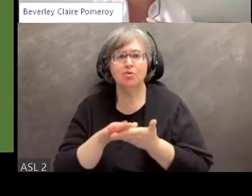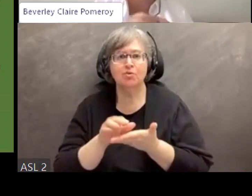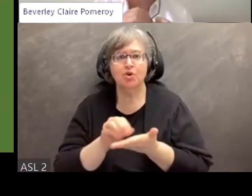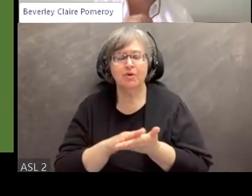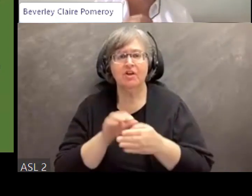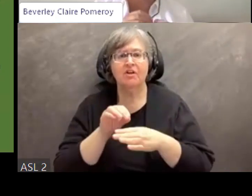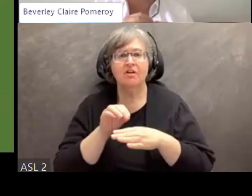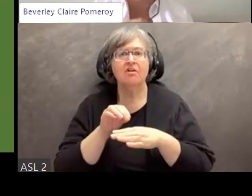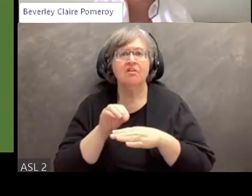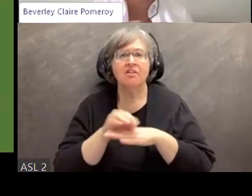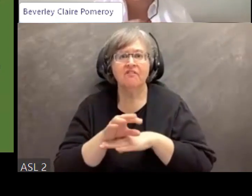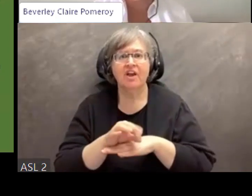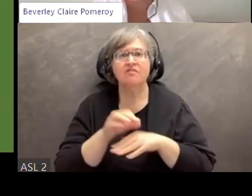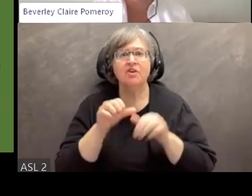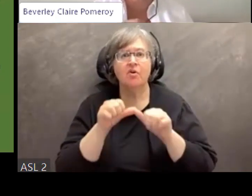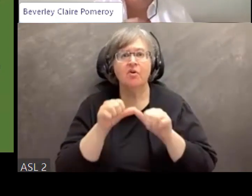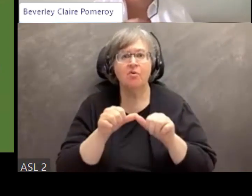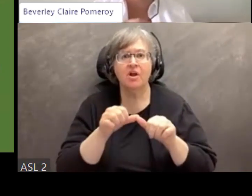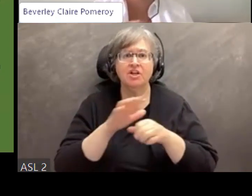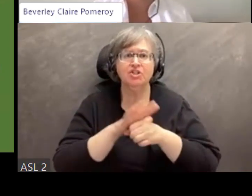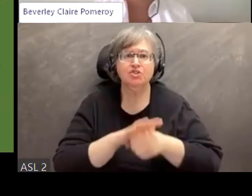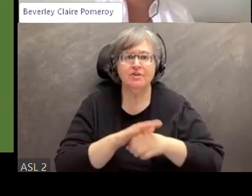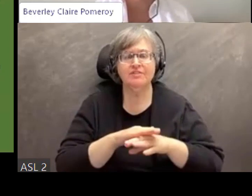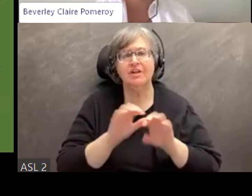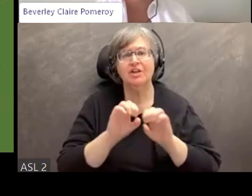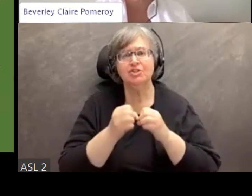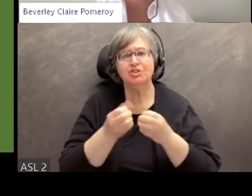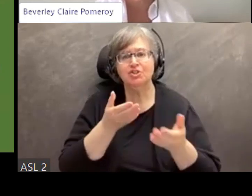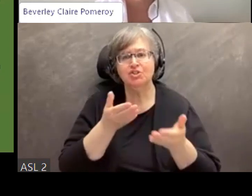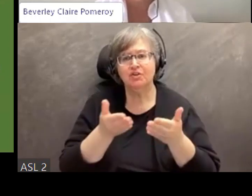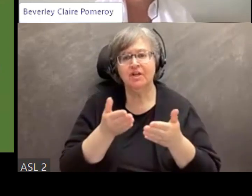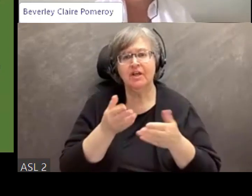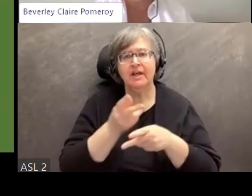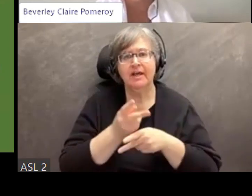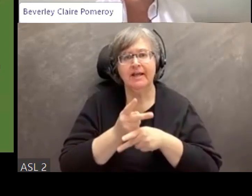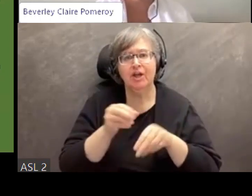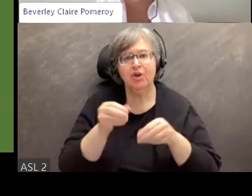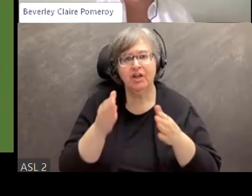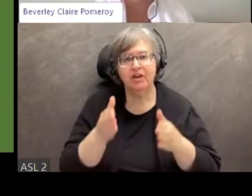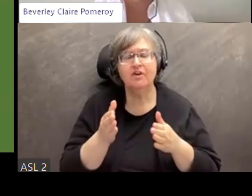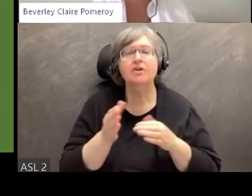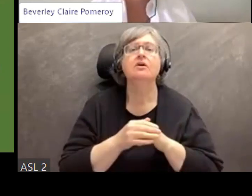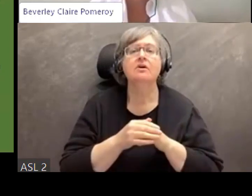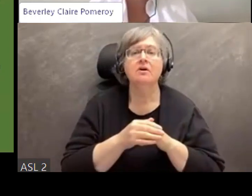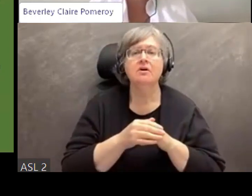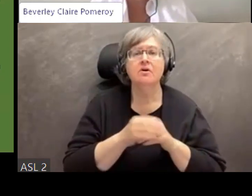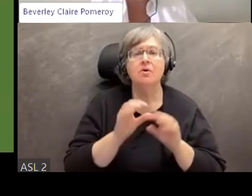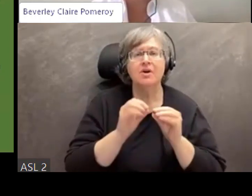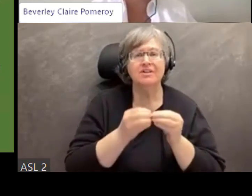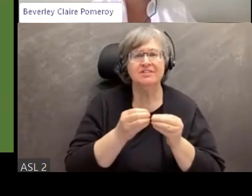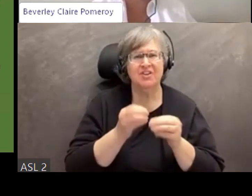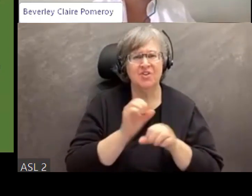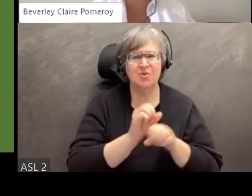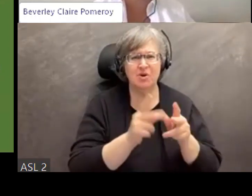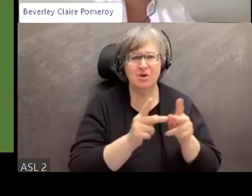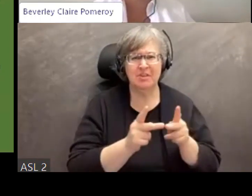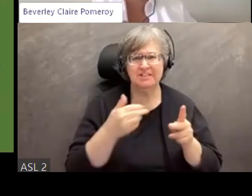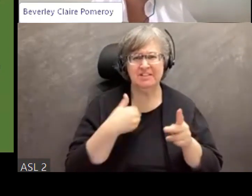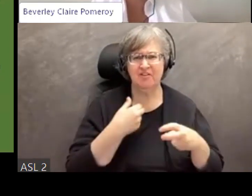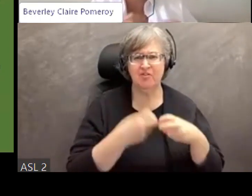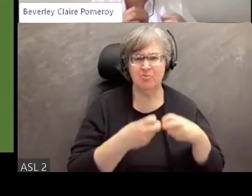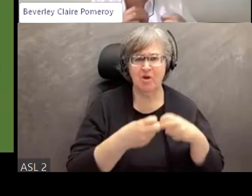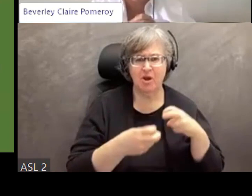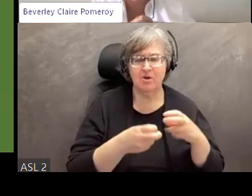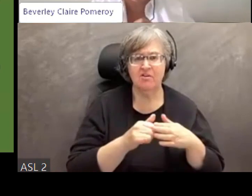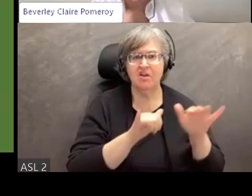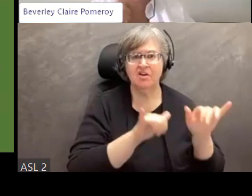that the effect of chronic and repetitive stress on social service and caregiving organizations is that these workplaces tend to have problems that